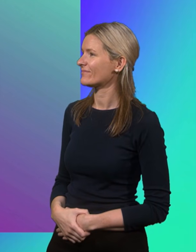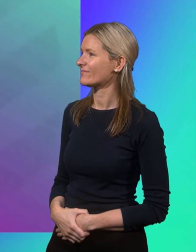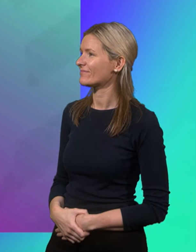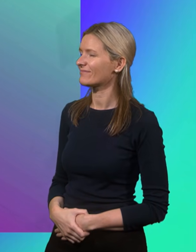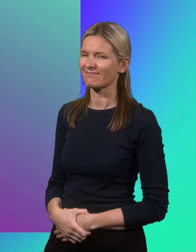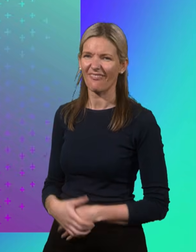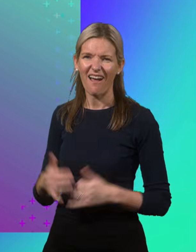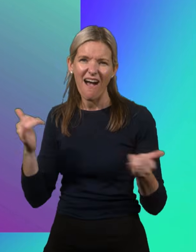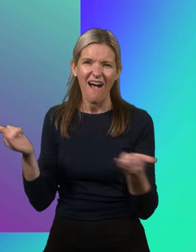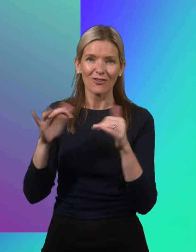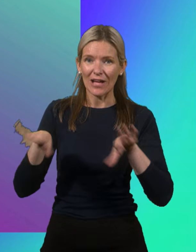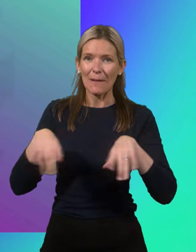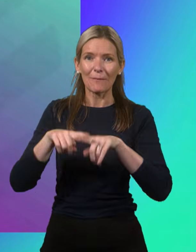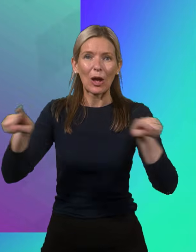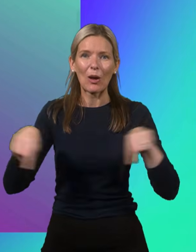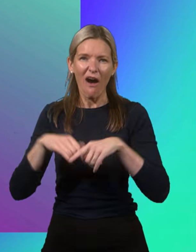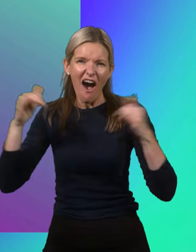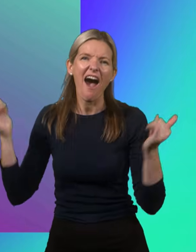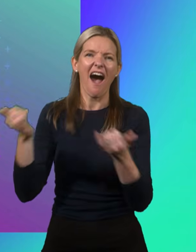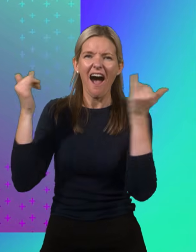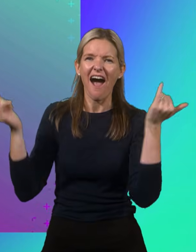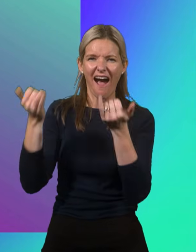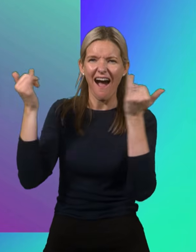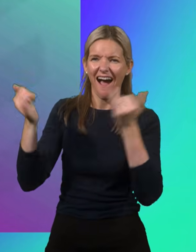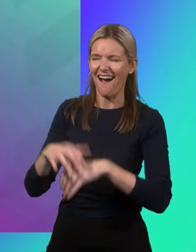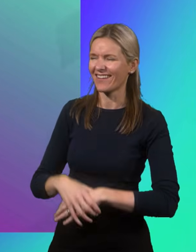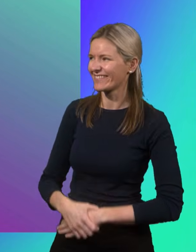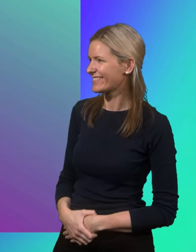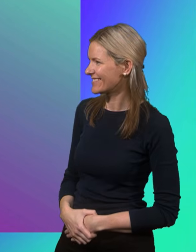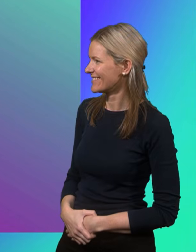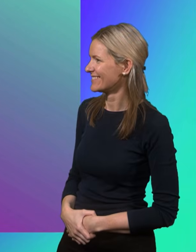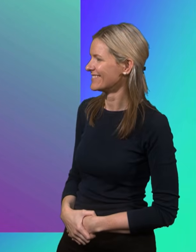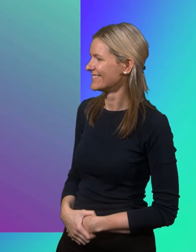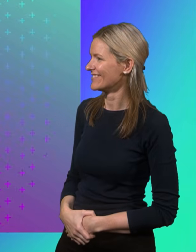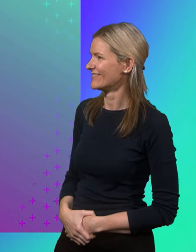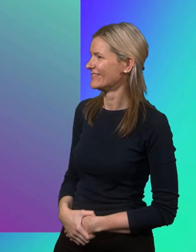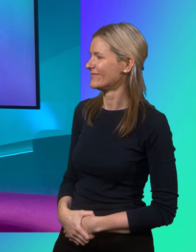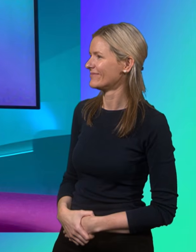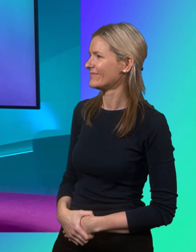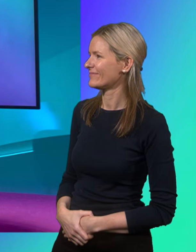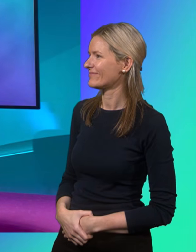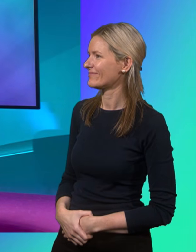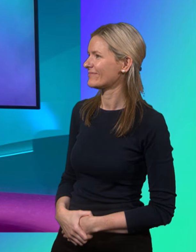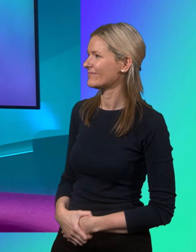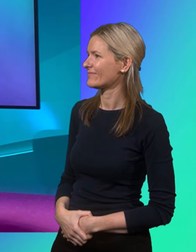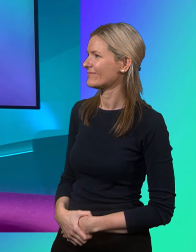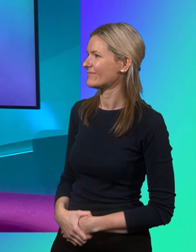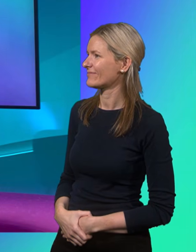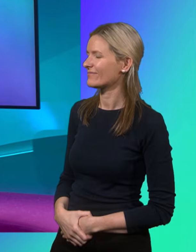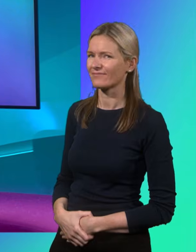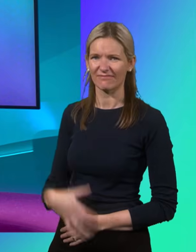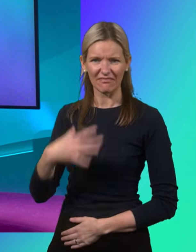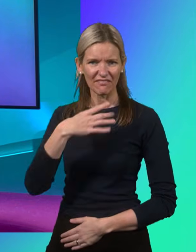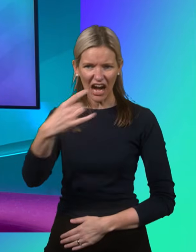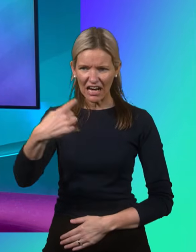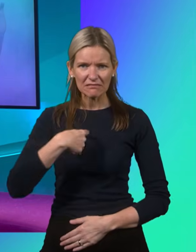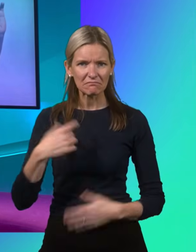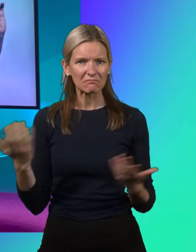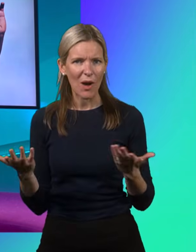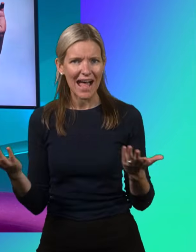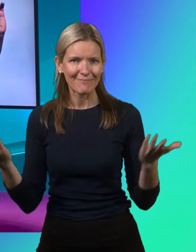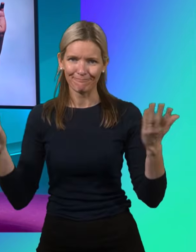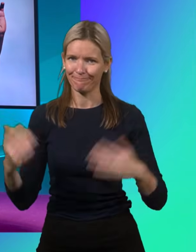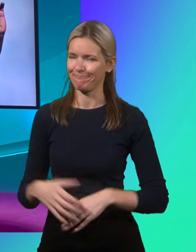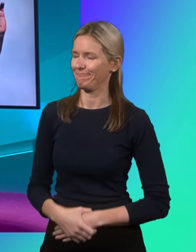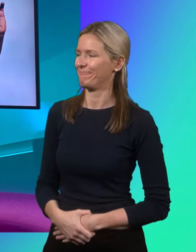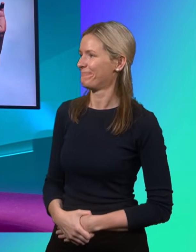from Bows and Cherries, who's having a pool party. Where was my invite? Okay, finally, when the sun is out, you may